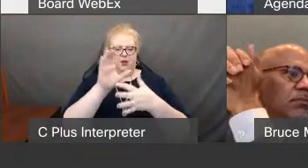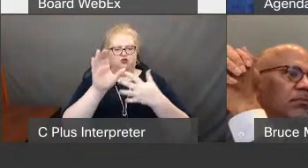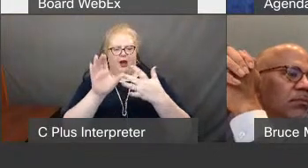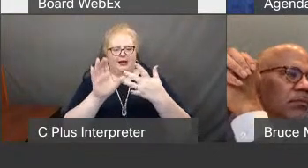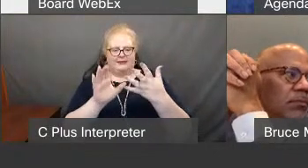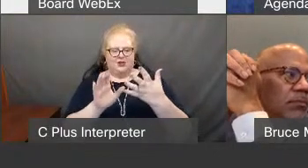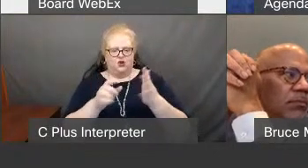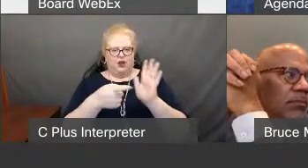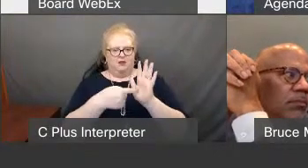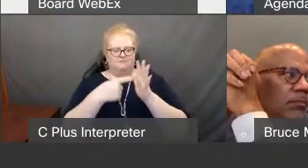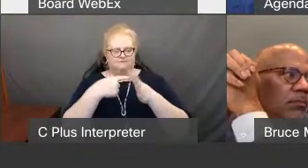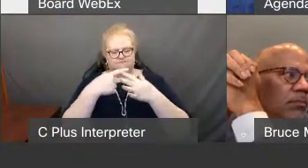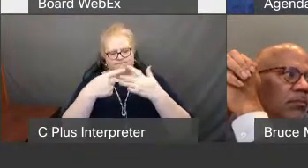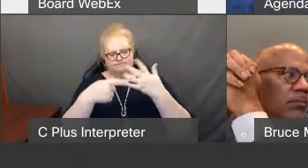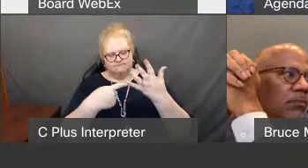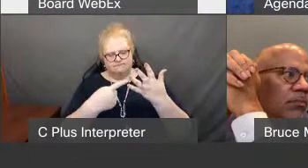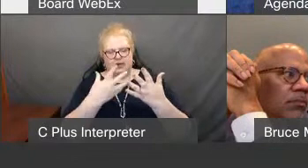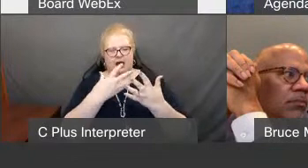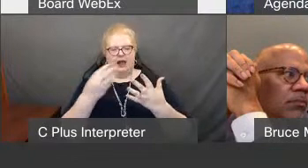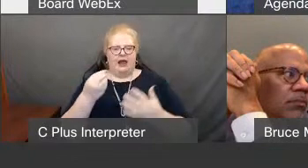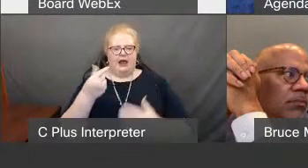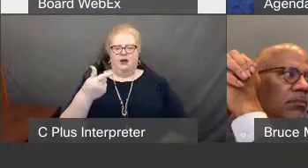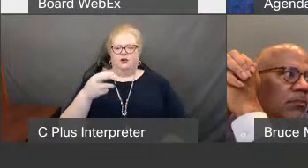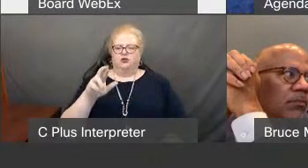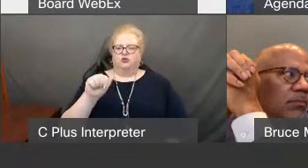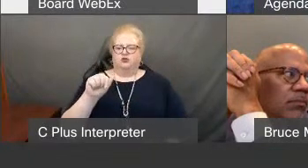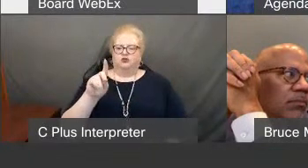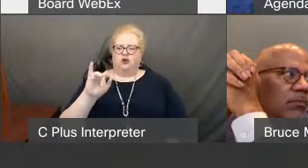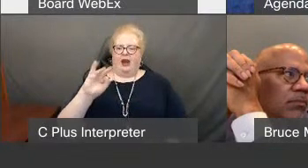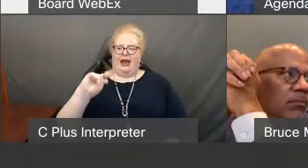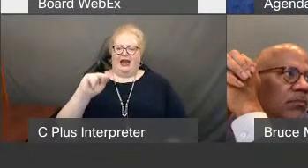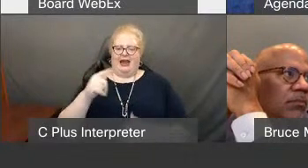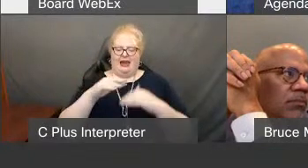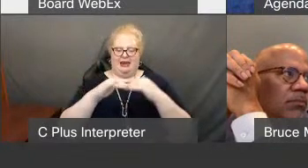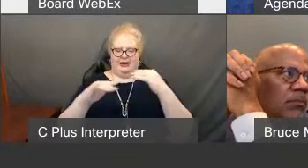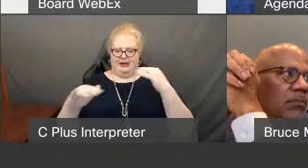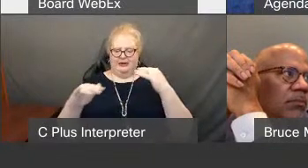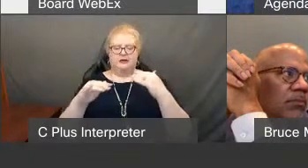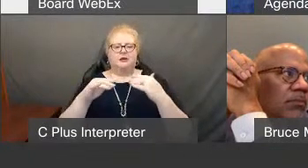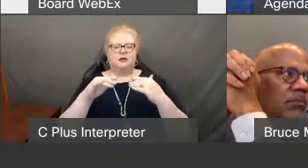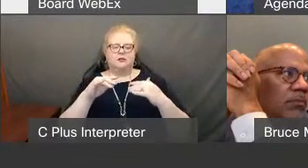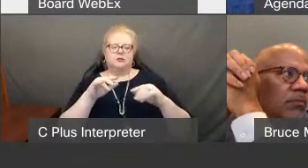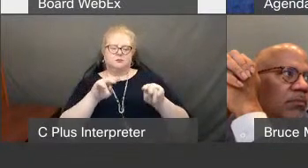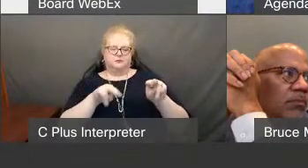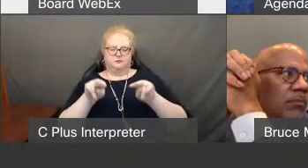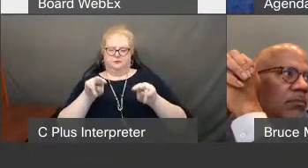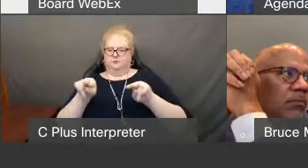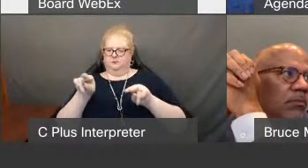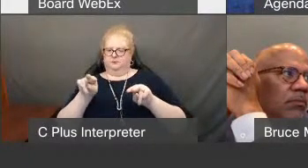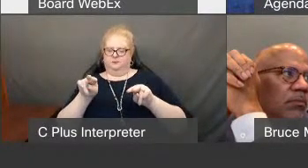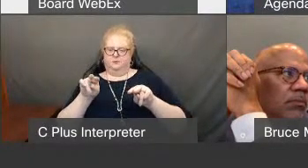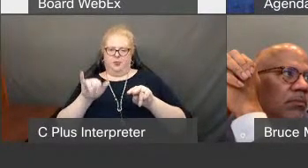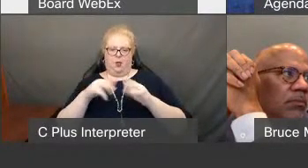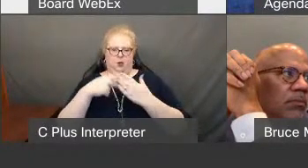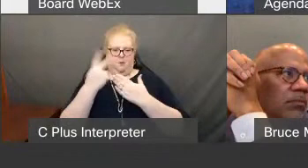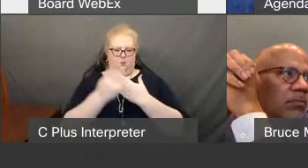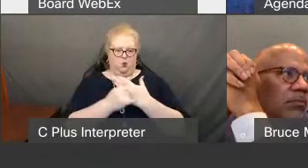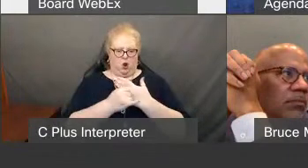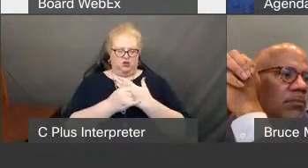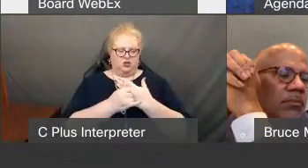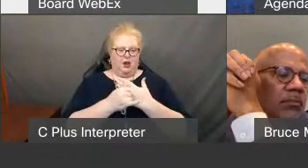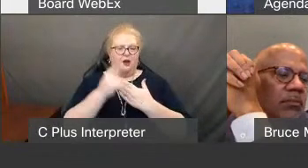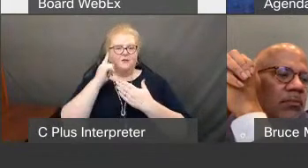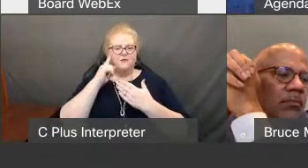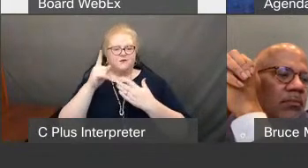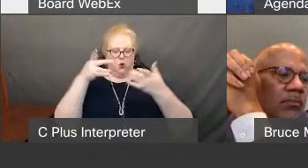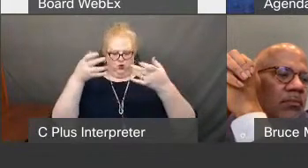that staff will use to help prioritize projects that we're going to consider for capital funding